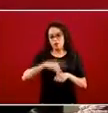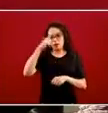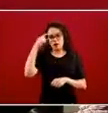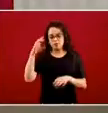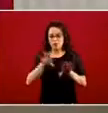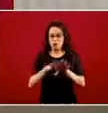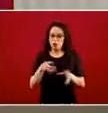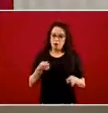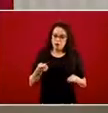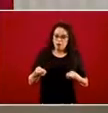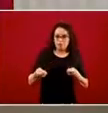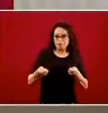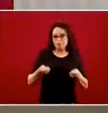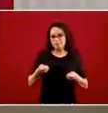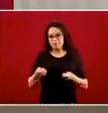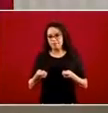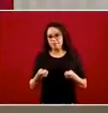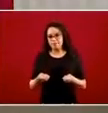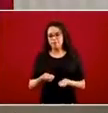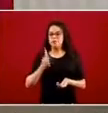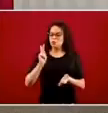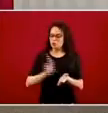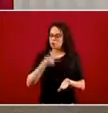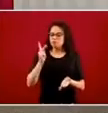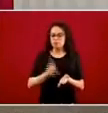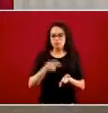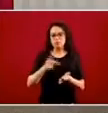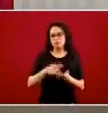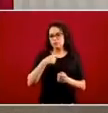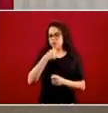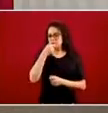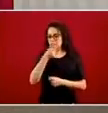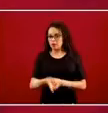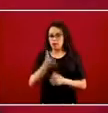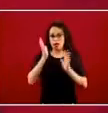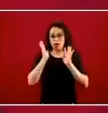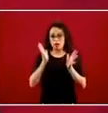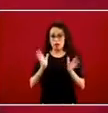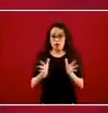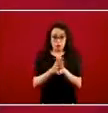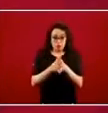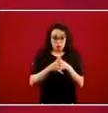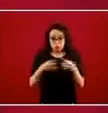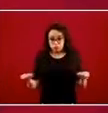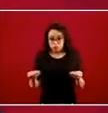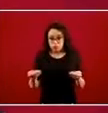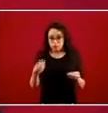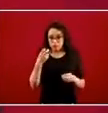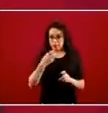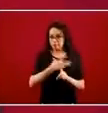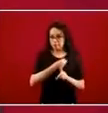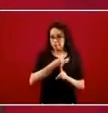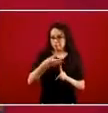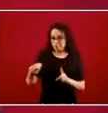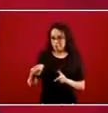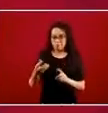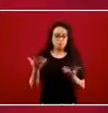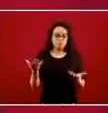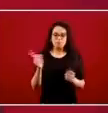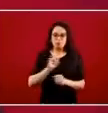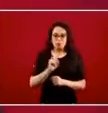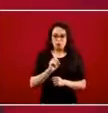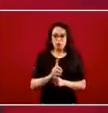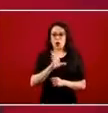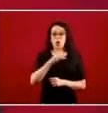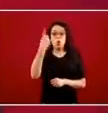then we will have a more handleable, more manageable epidemic. We want to say once more that the epidemic is not